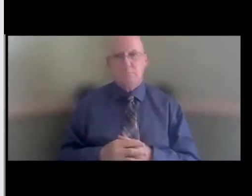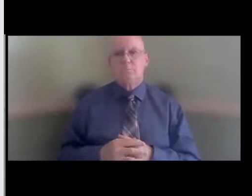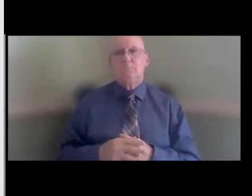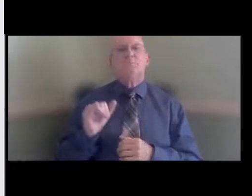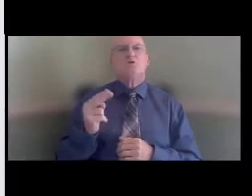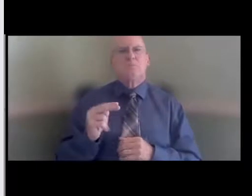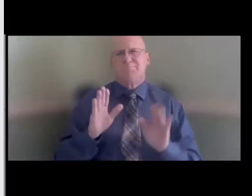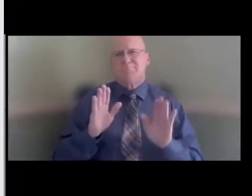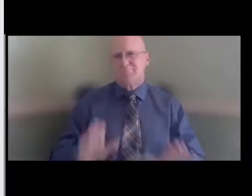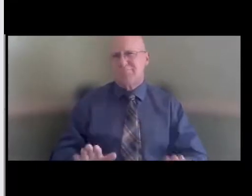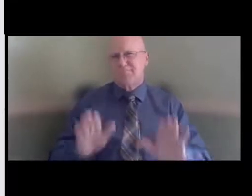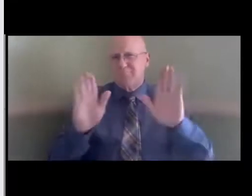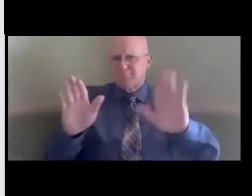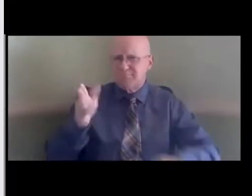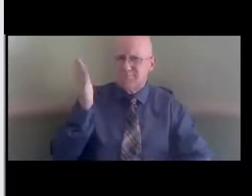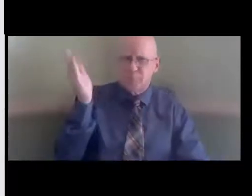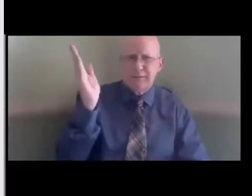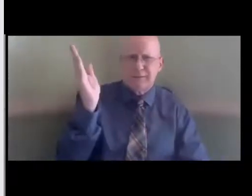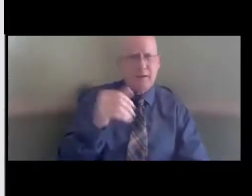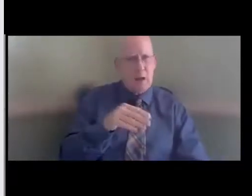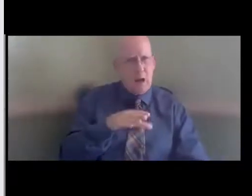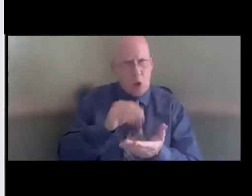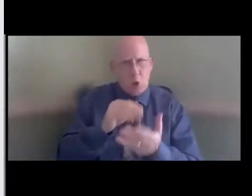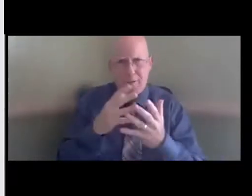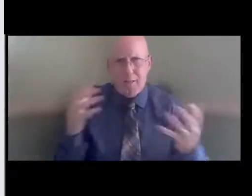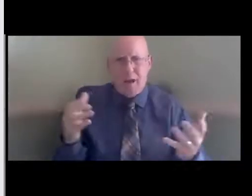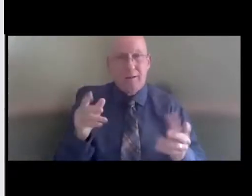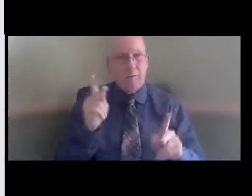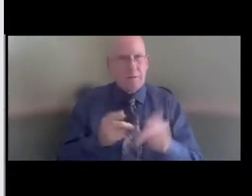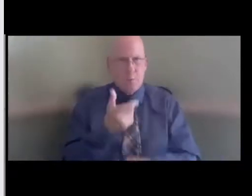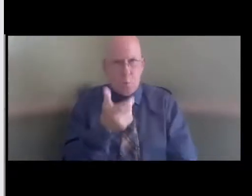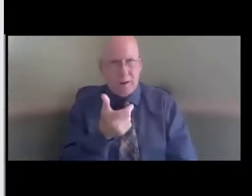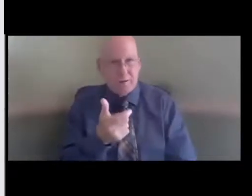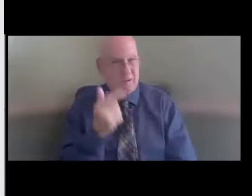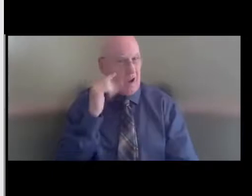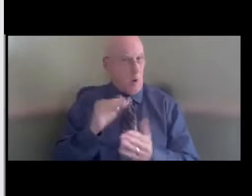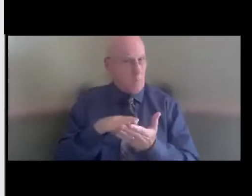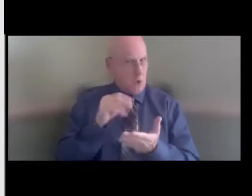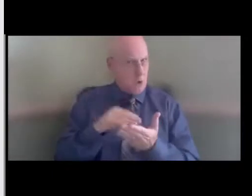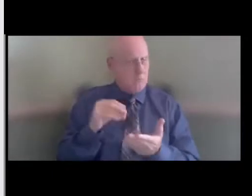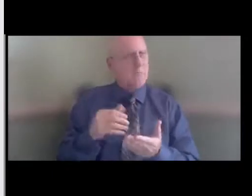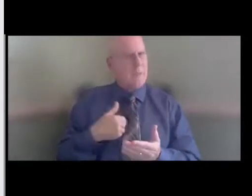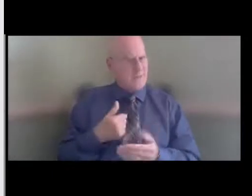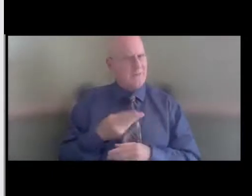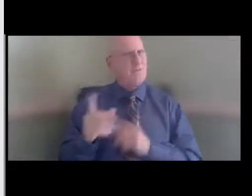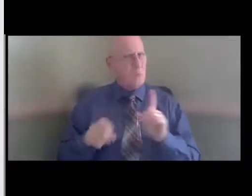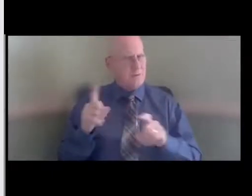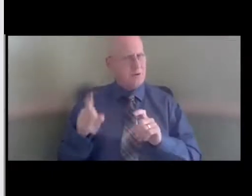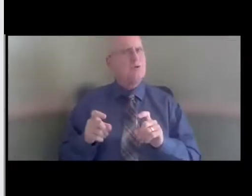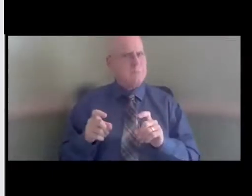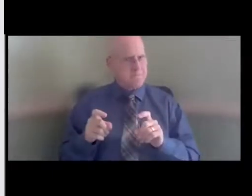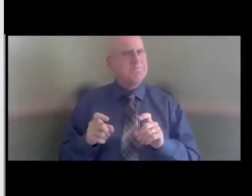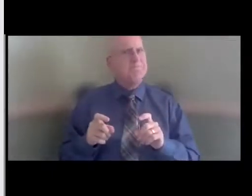I know I learned a ton. Hopefully those that are attending learned quite a bit. And we do have a handful of questions